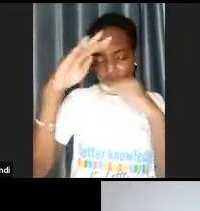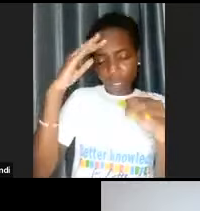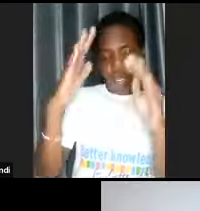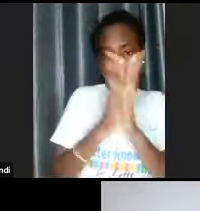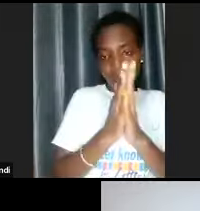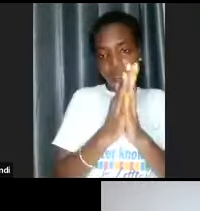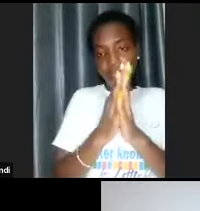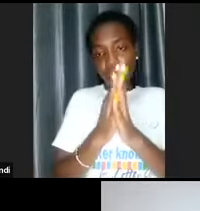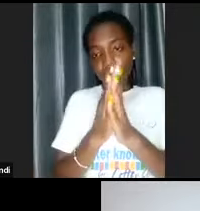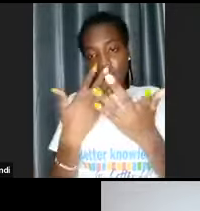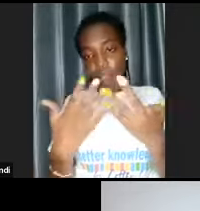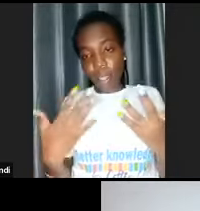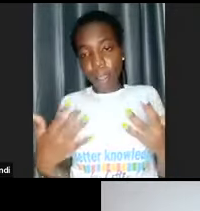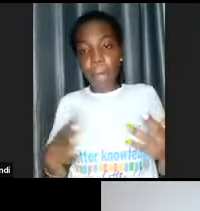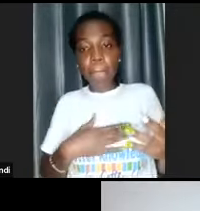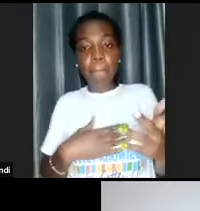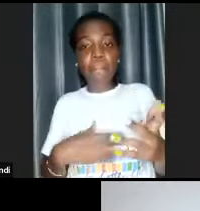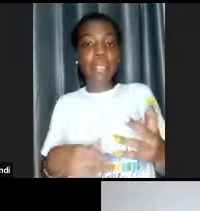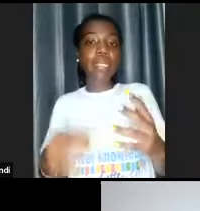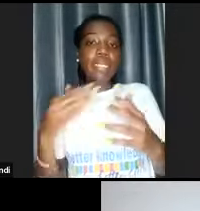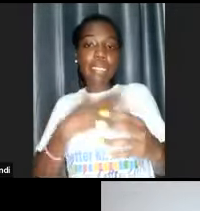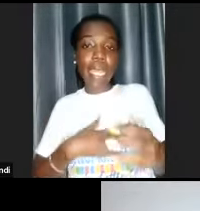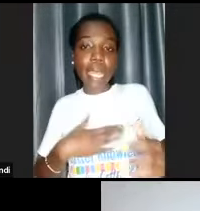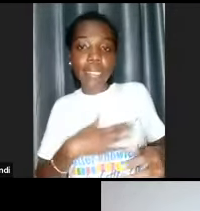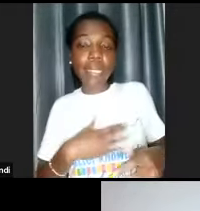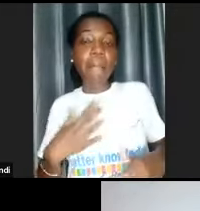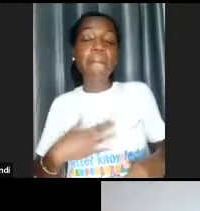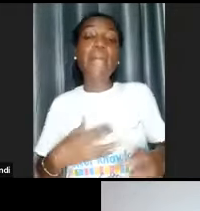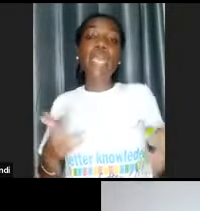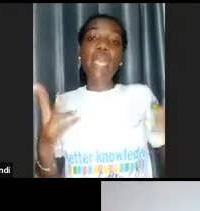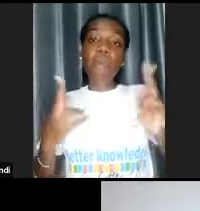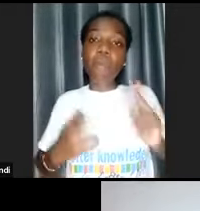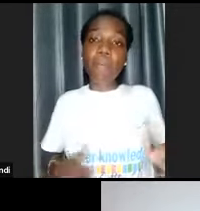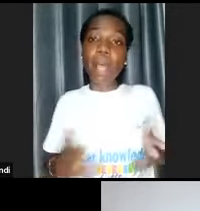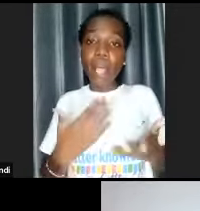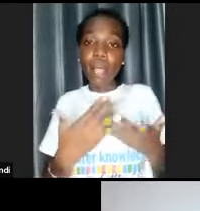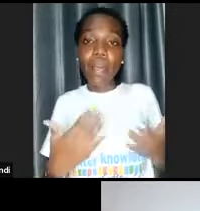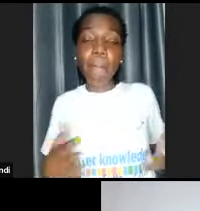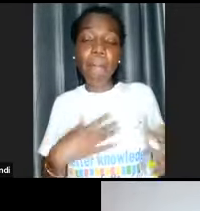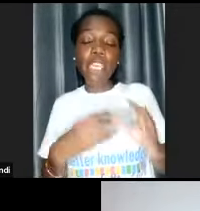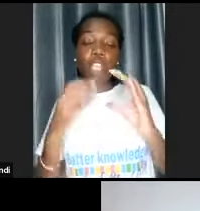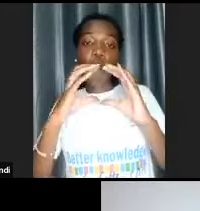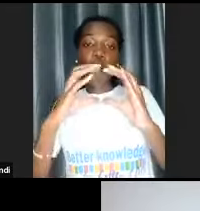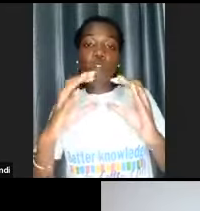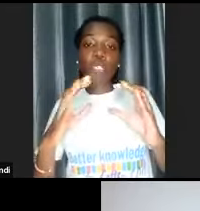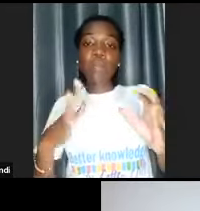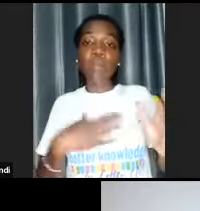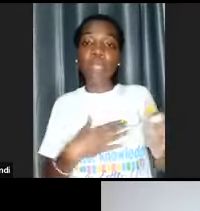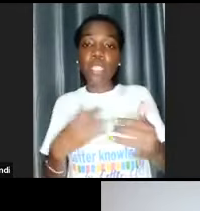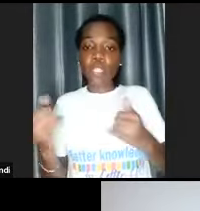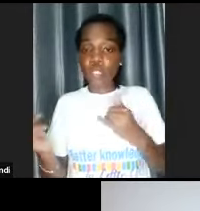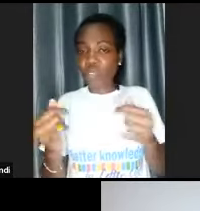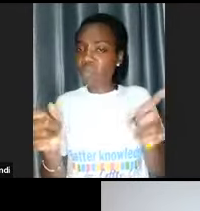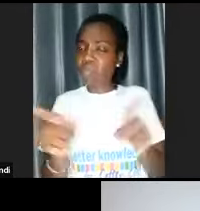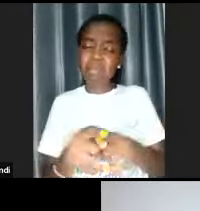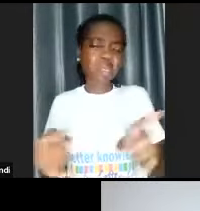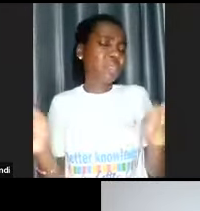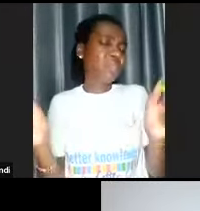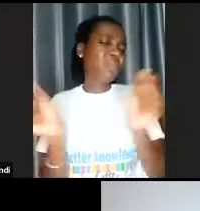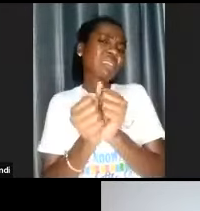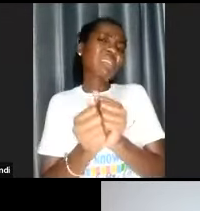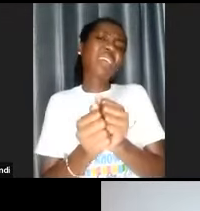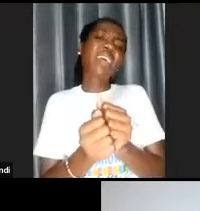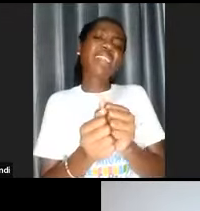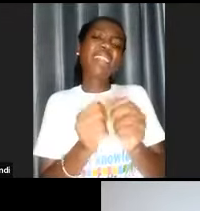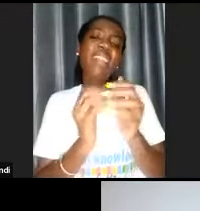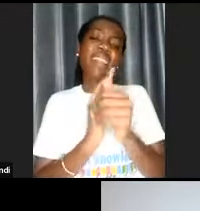data scientist. I'm a human capital transformation. I'm a coach. I introduce you like 10 things. And that's a complication of